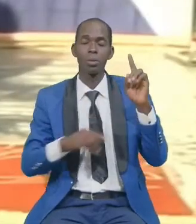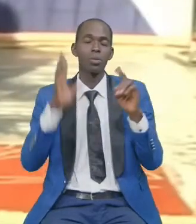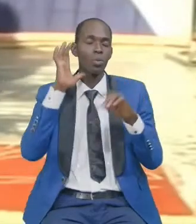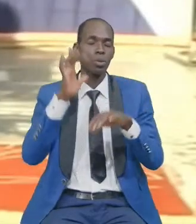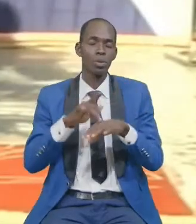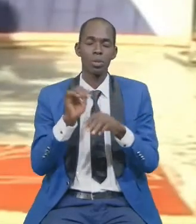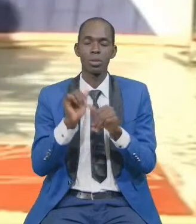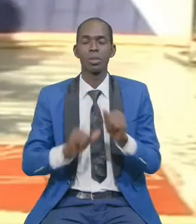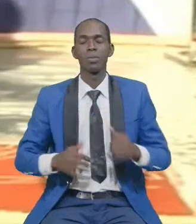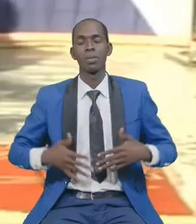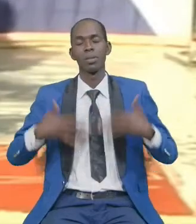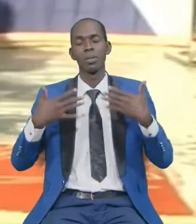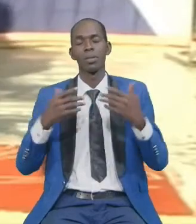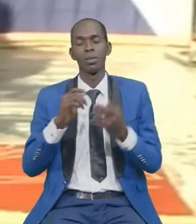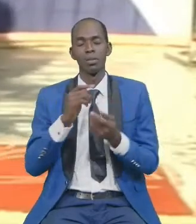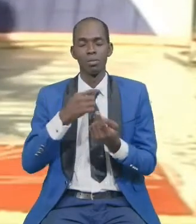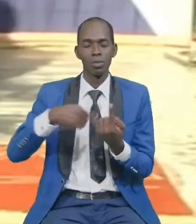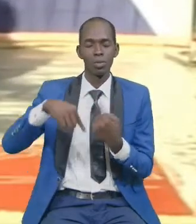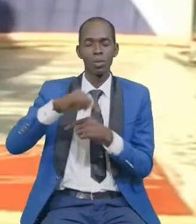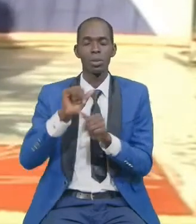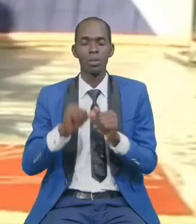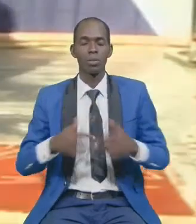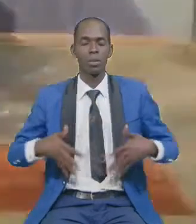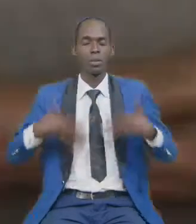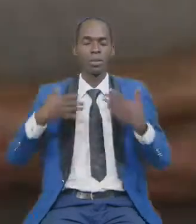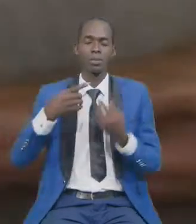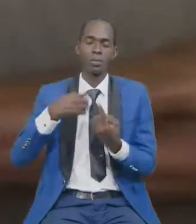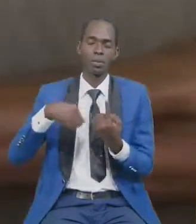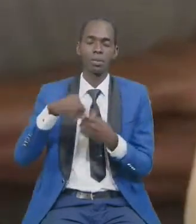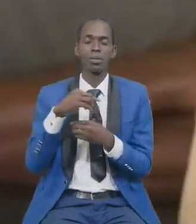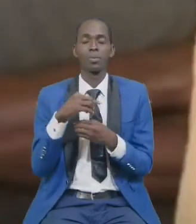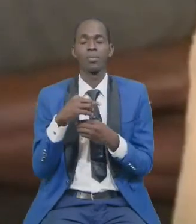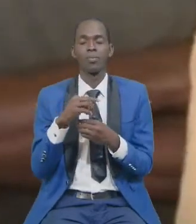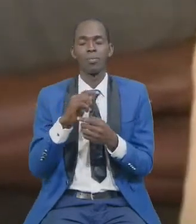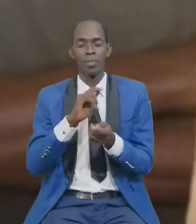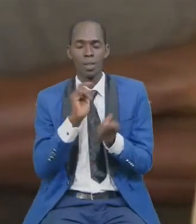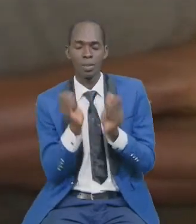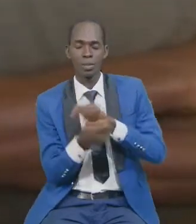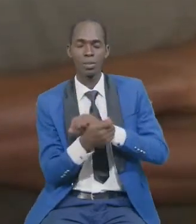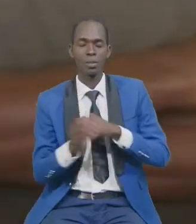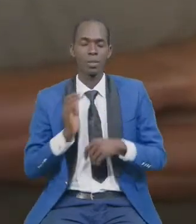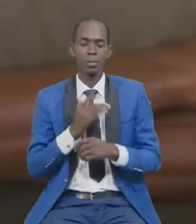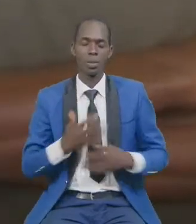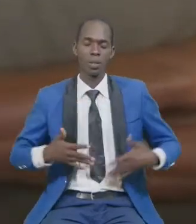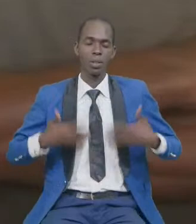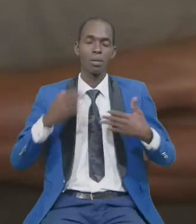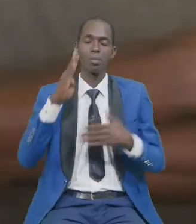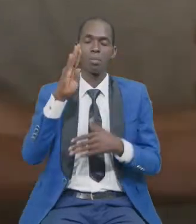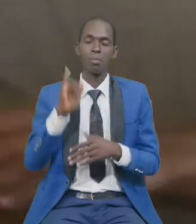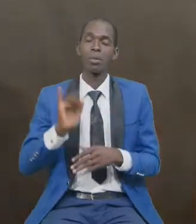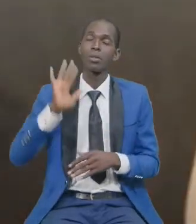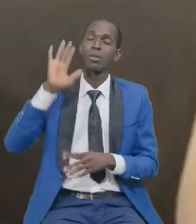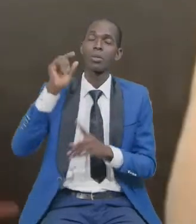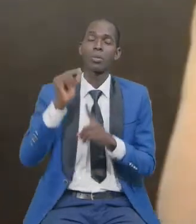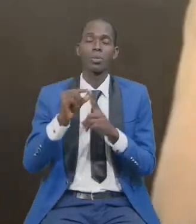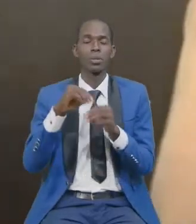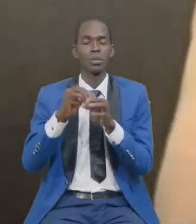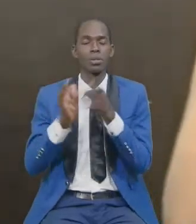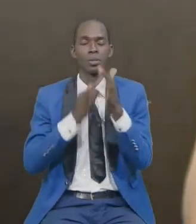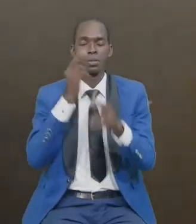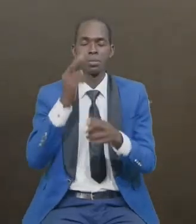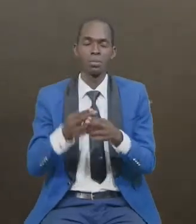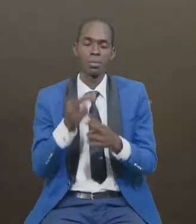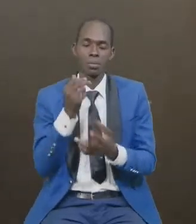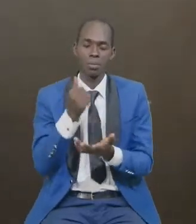life. Turn every life around. Transform our lives by your word in Jesus'